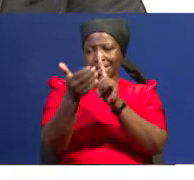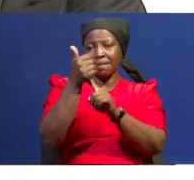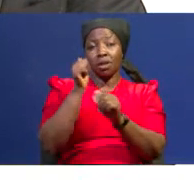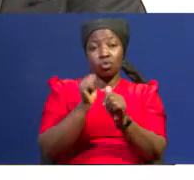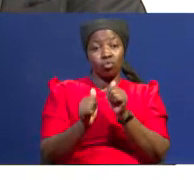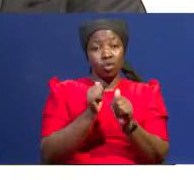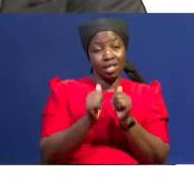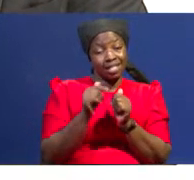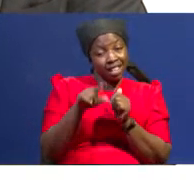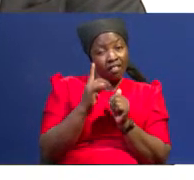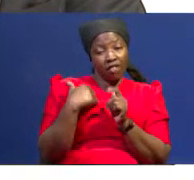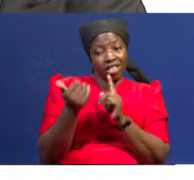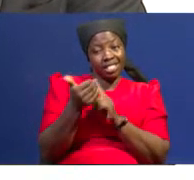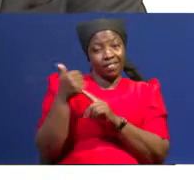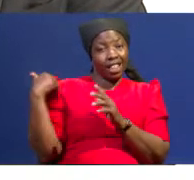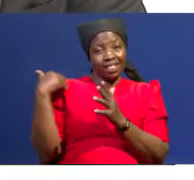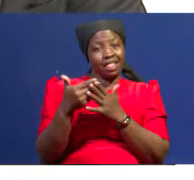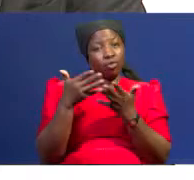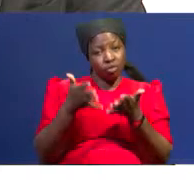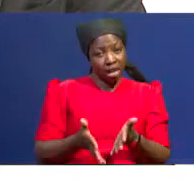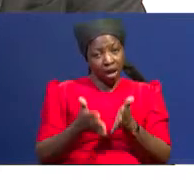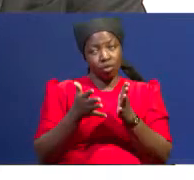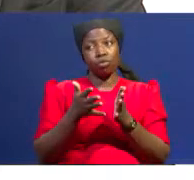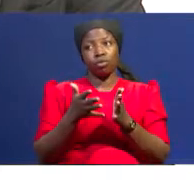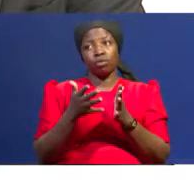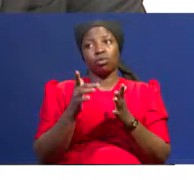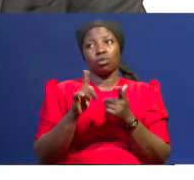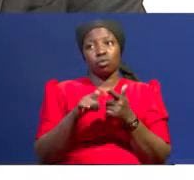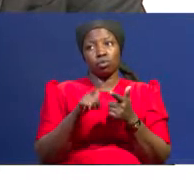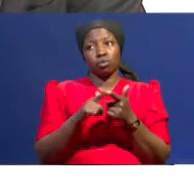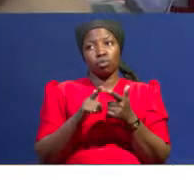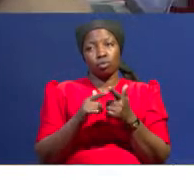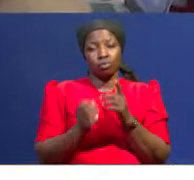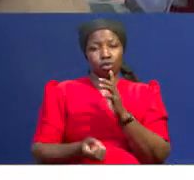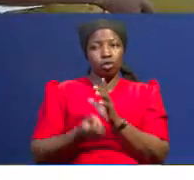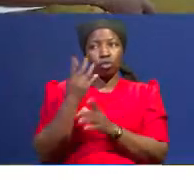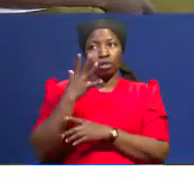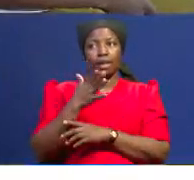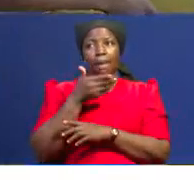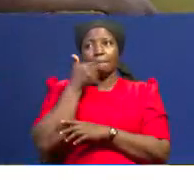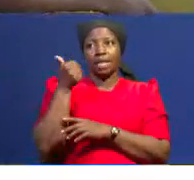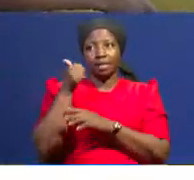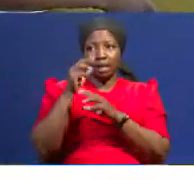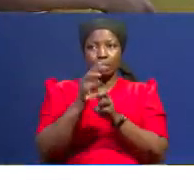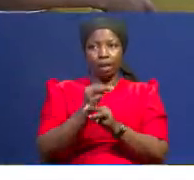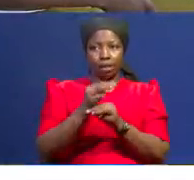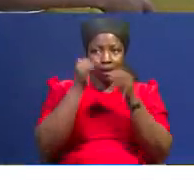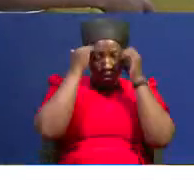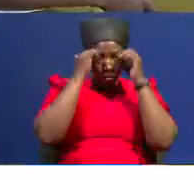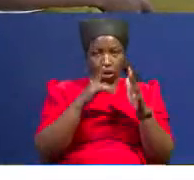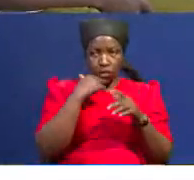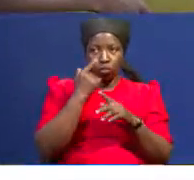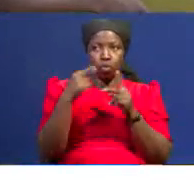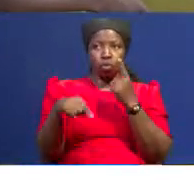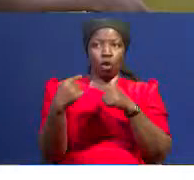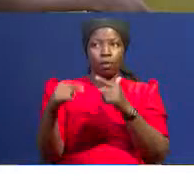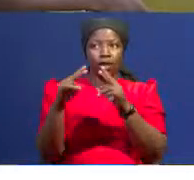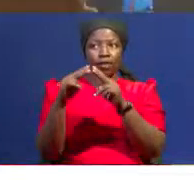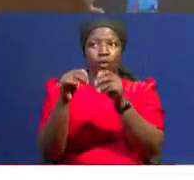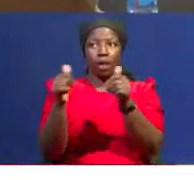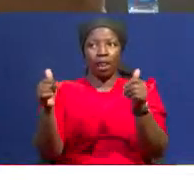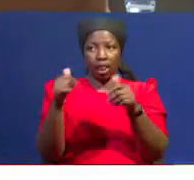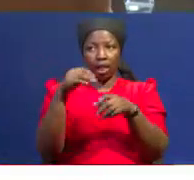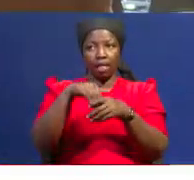best mathematics students who compete favourably in the job market. Kenya Science Engineering competition in Moi Girls